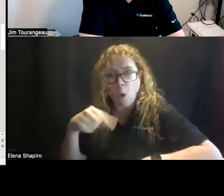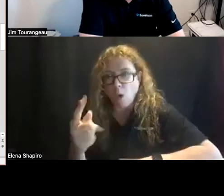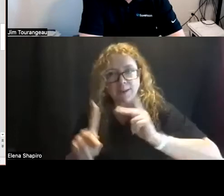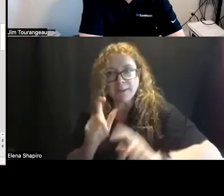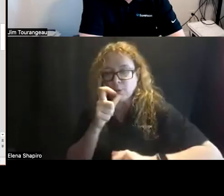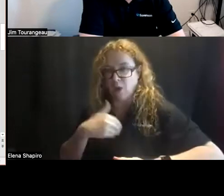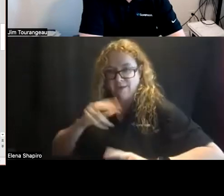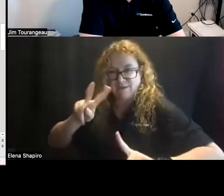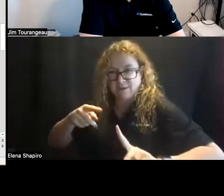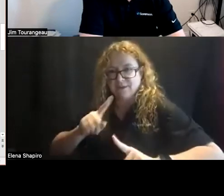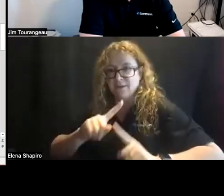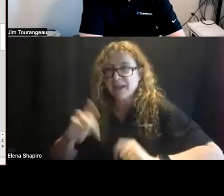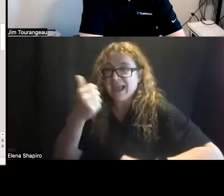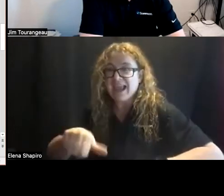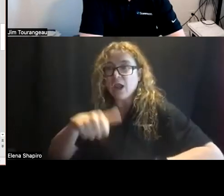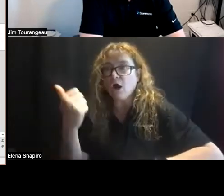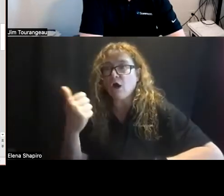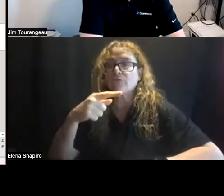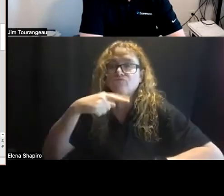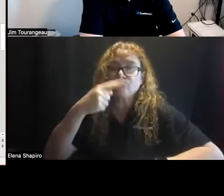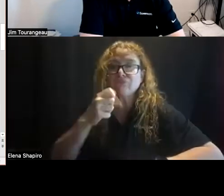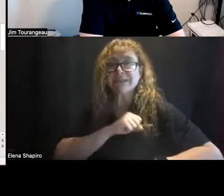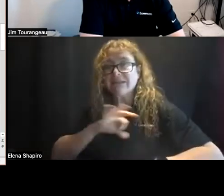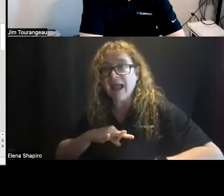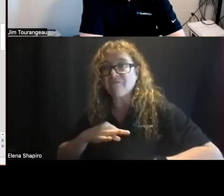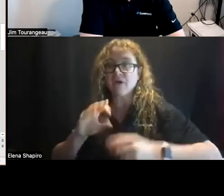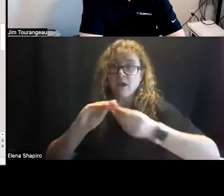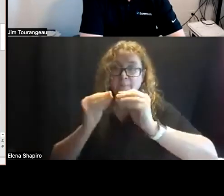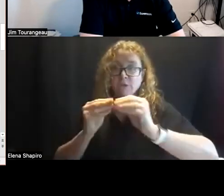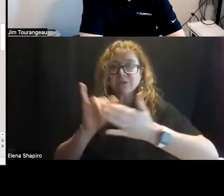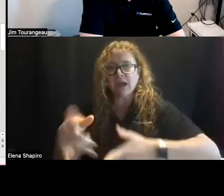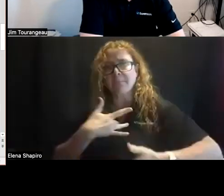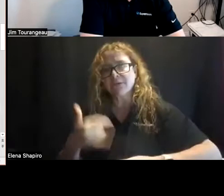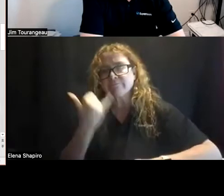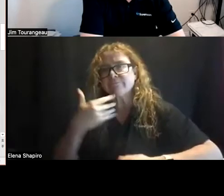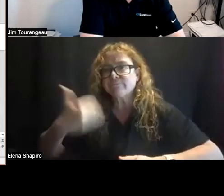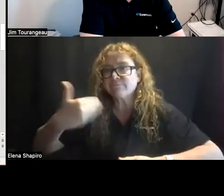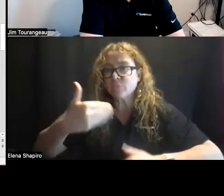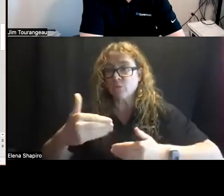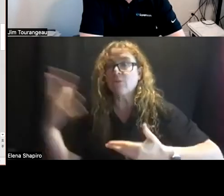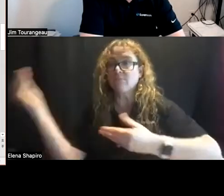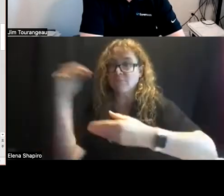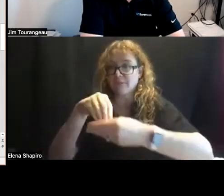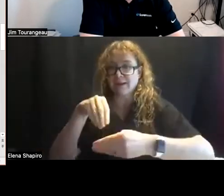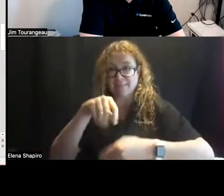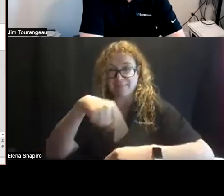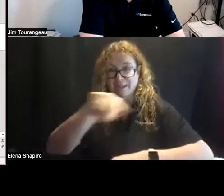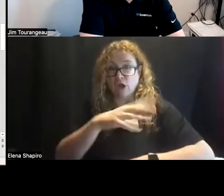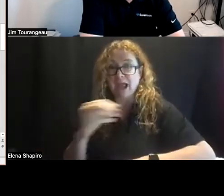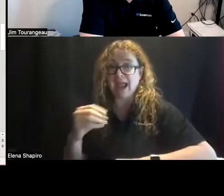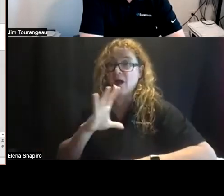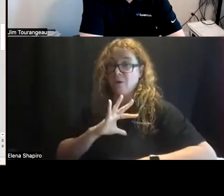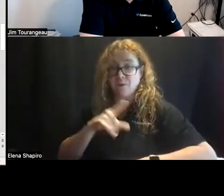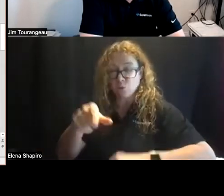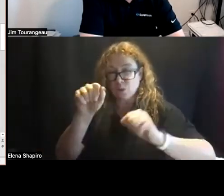of the directory. If you do that, it's not just for those who have a VP, but you could include hearing staff and their telephone numbers. If it's someone that you're in